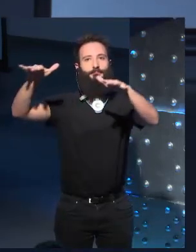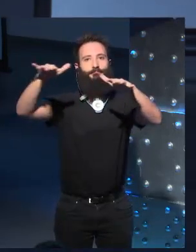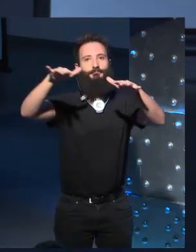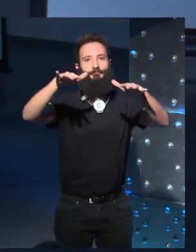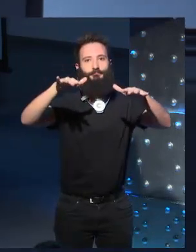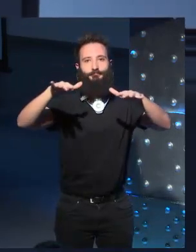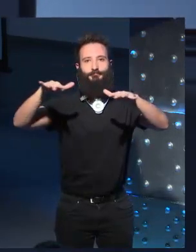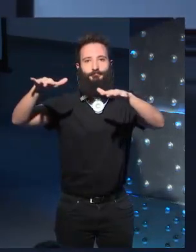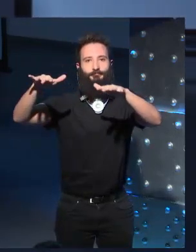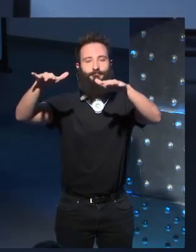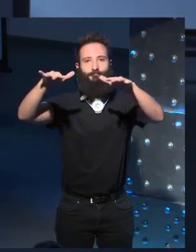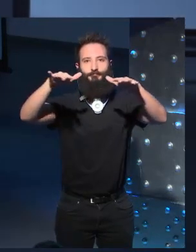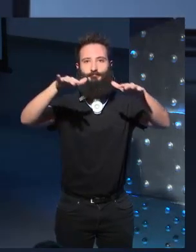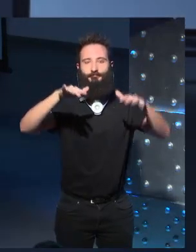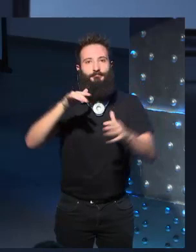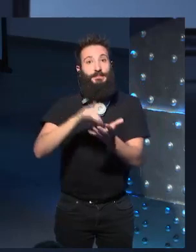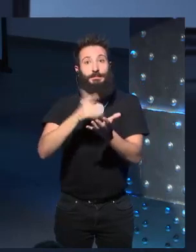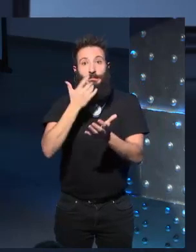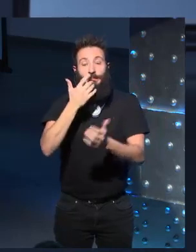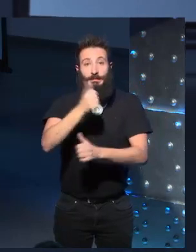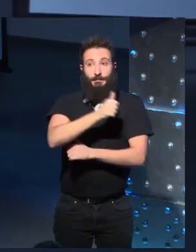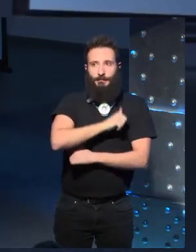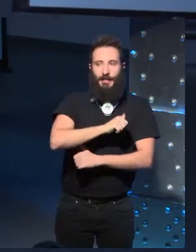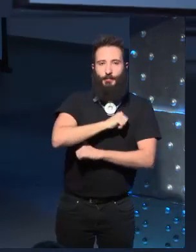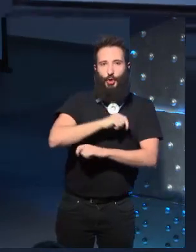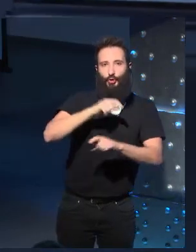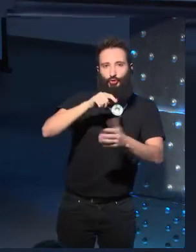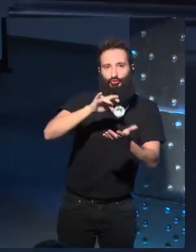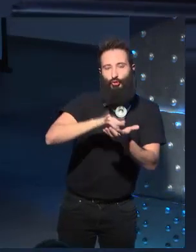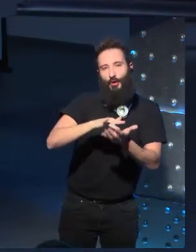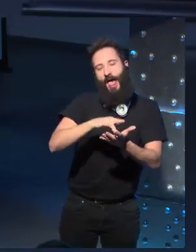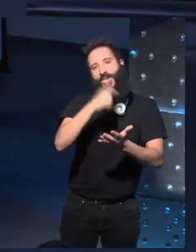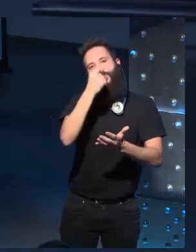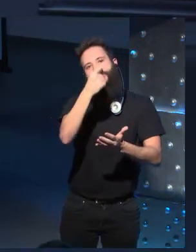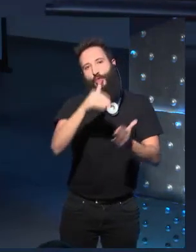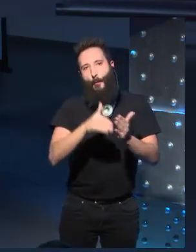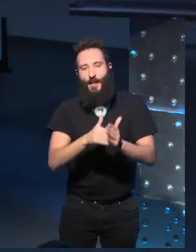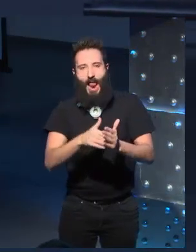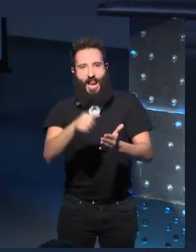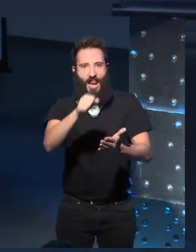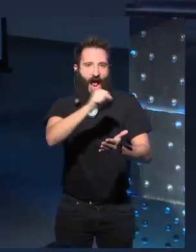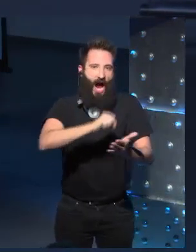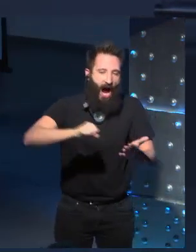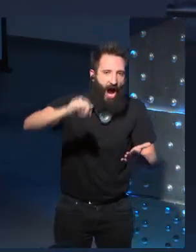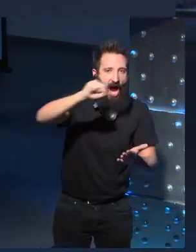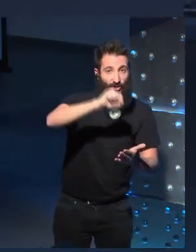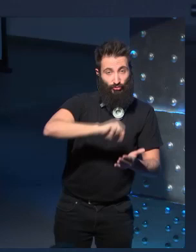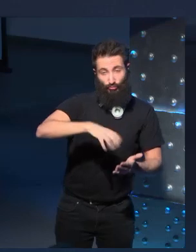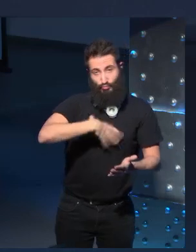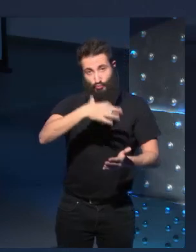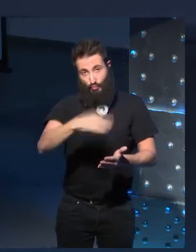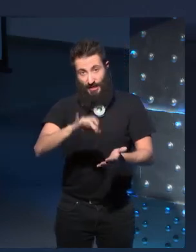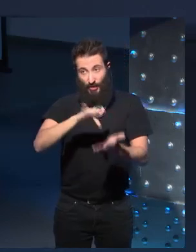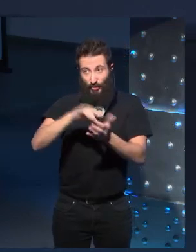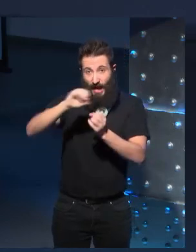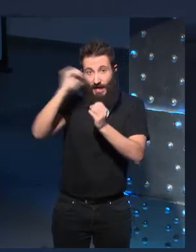seat. And if you wait long enough, hundreds of thousands of years maybe, then the gravity that will attract you